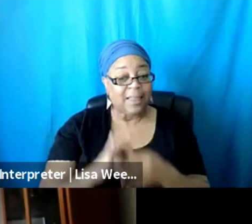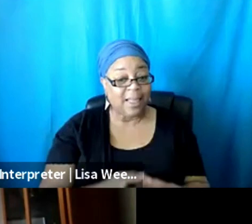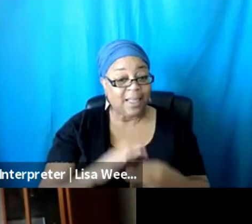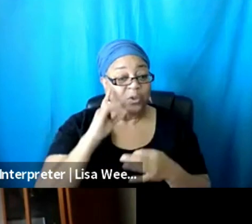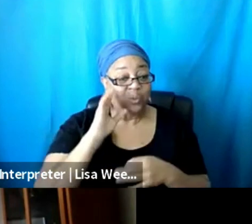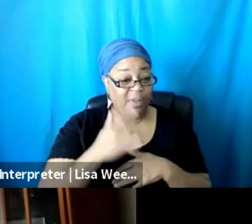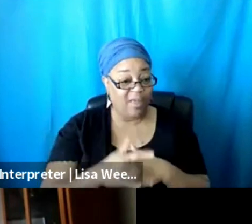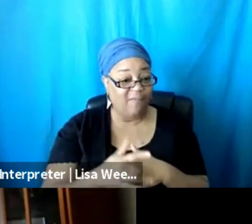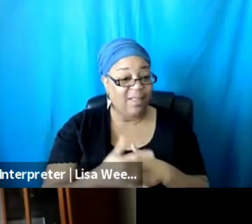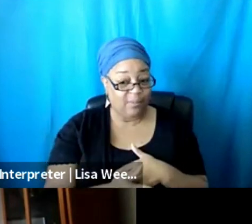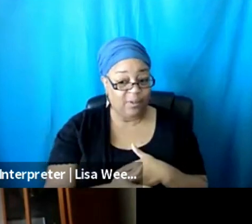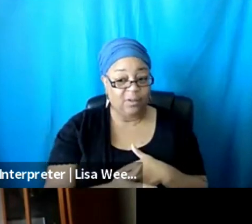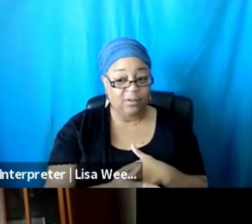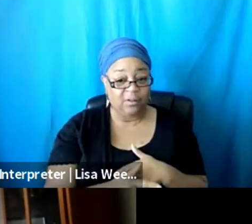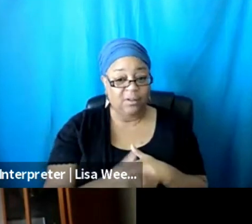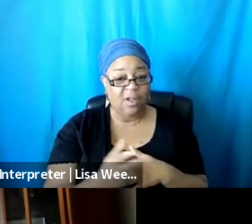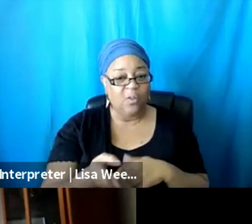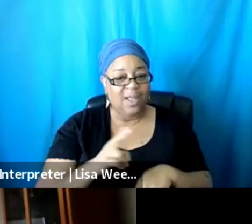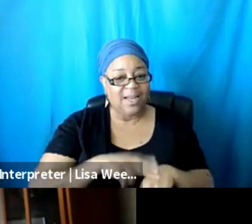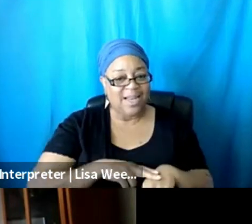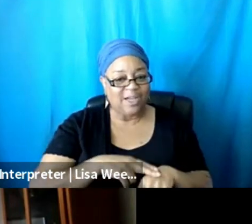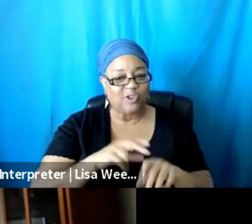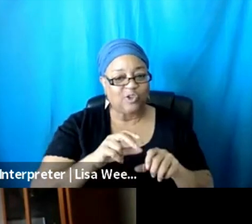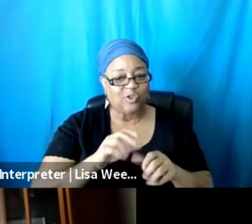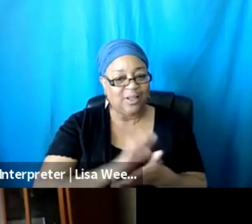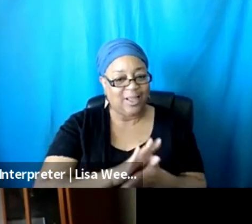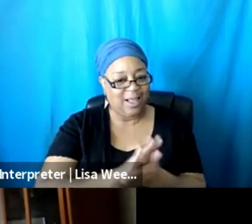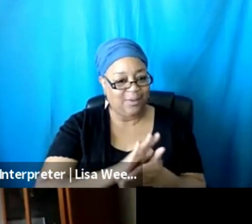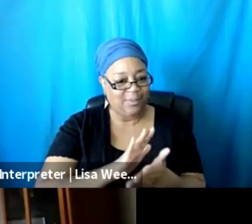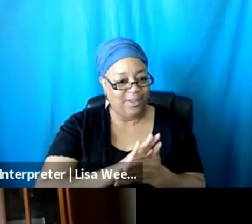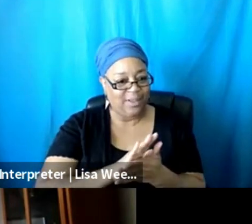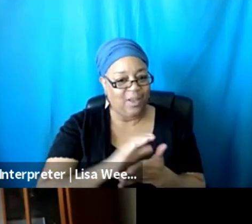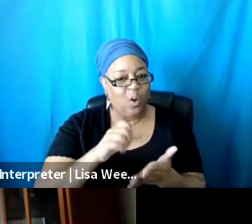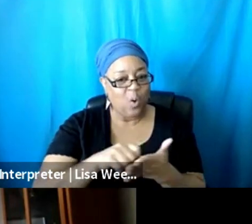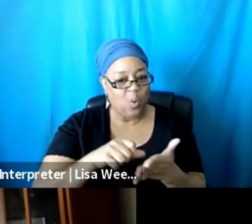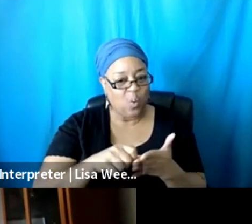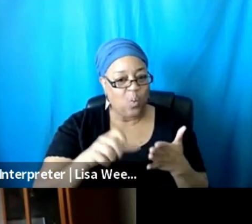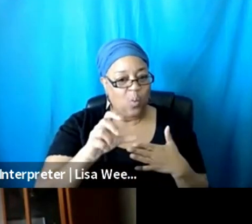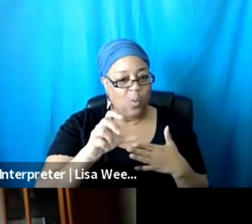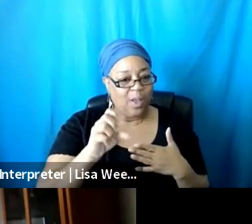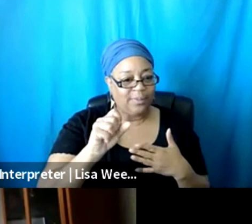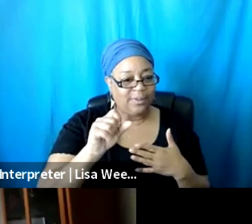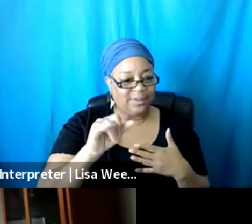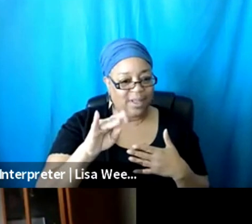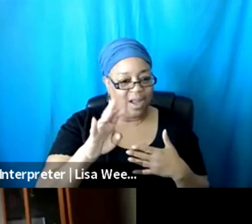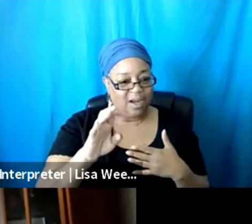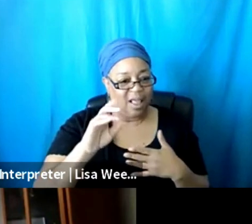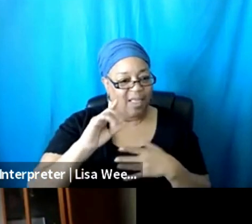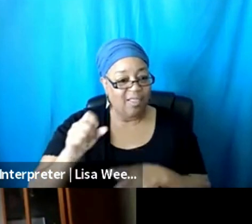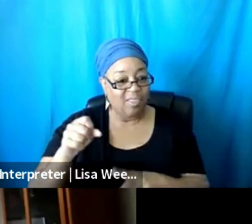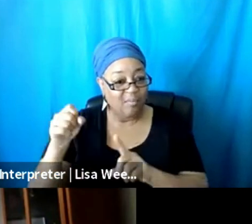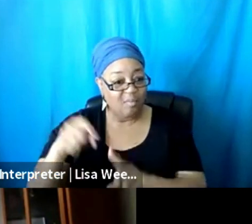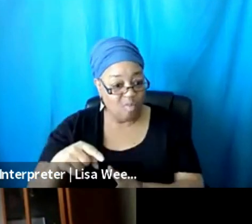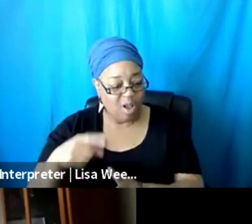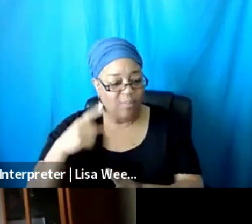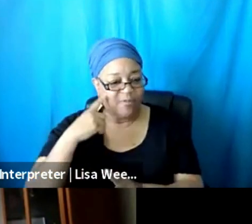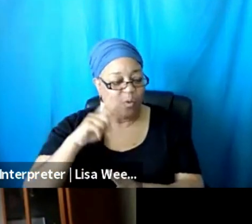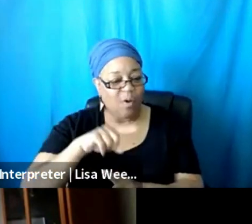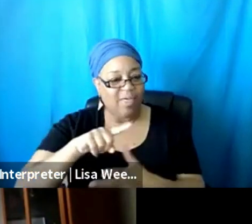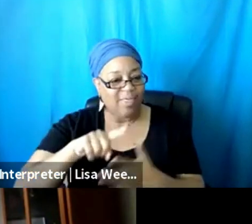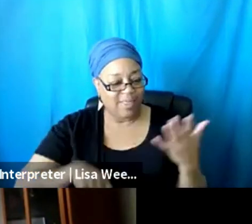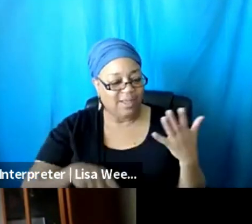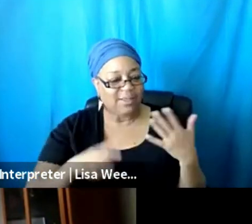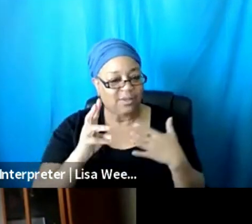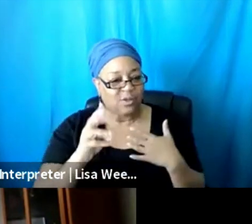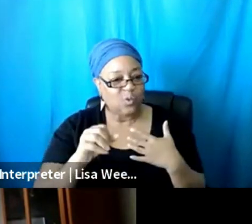the National Academies site. That is the prompt for these webinar series.